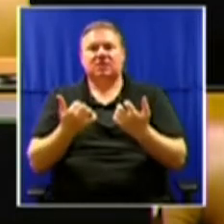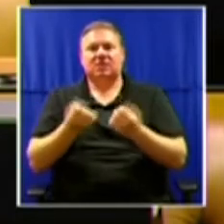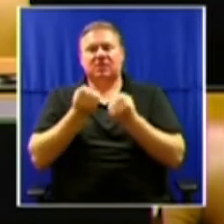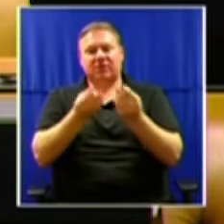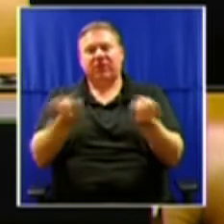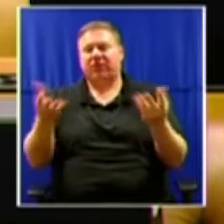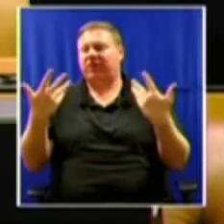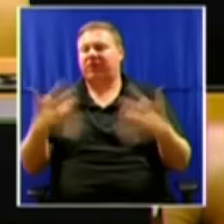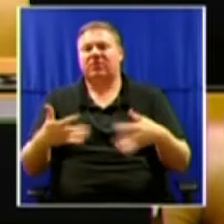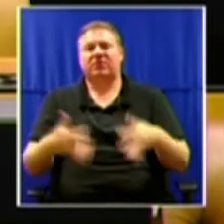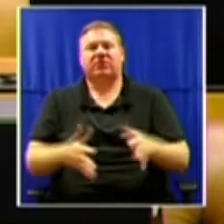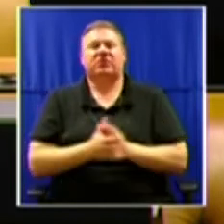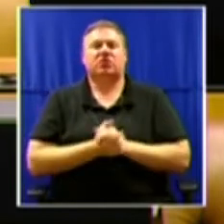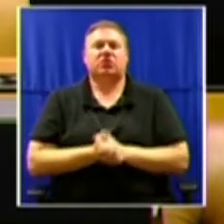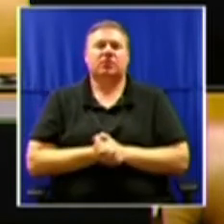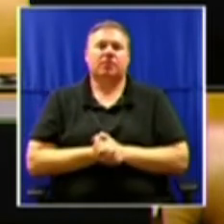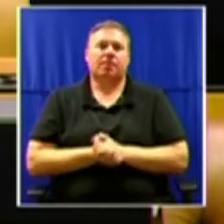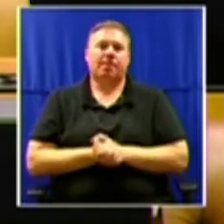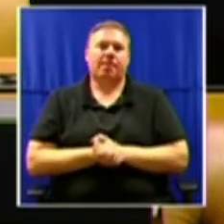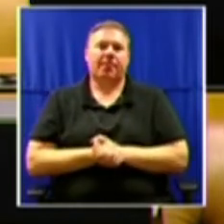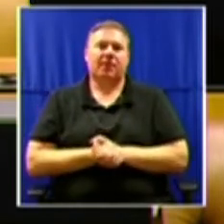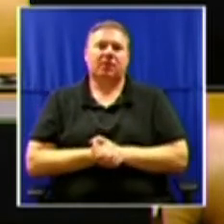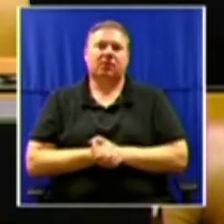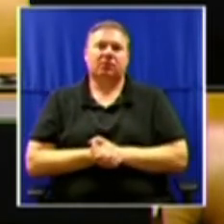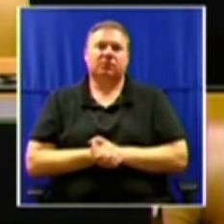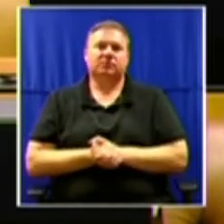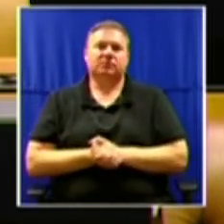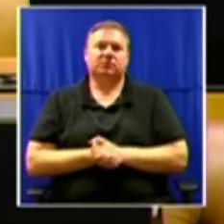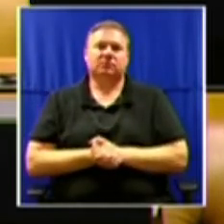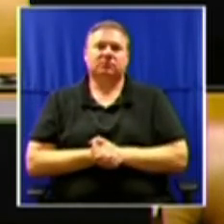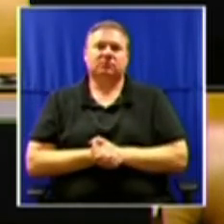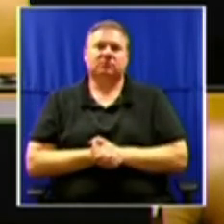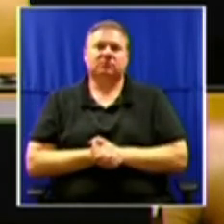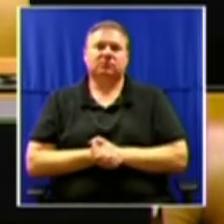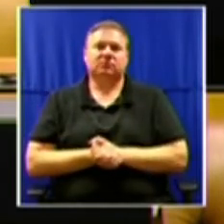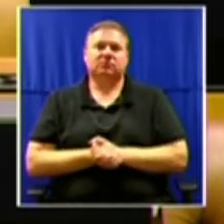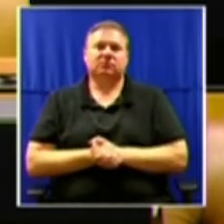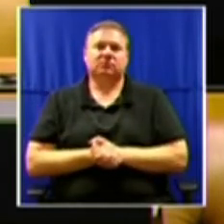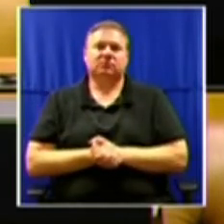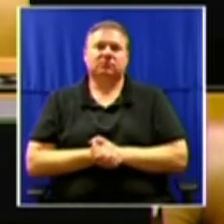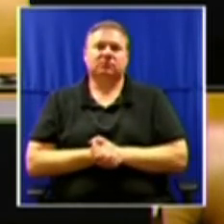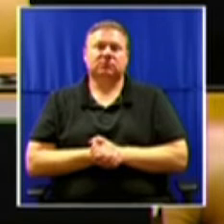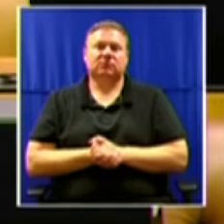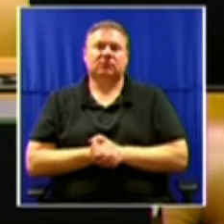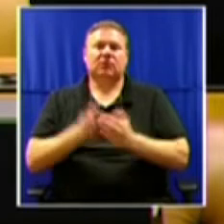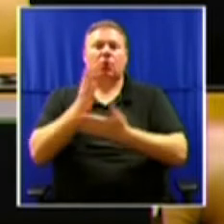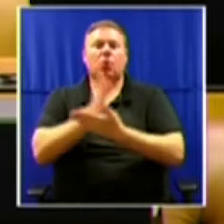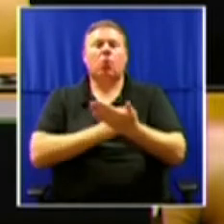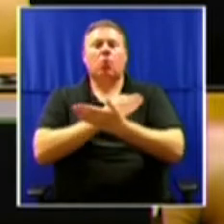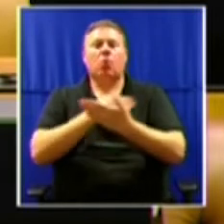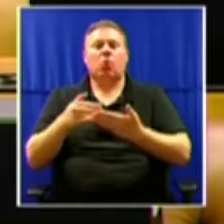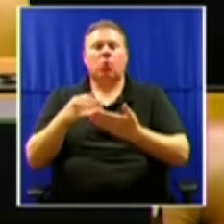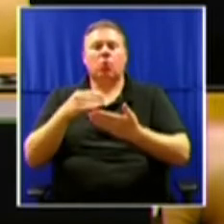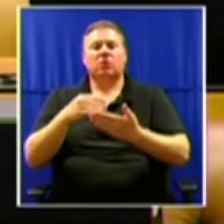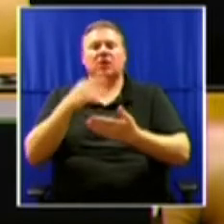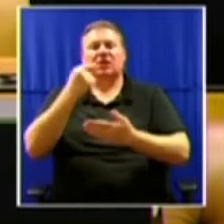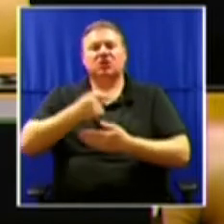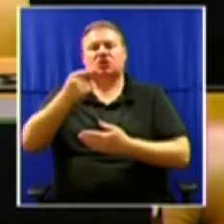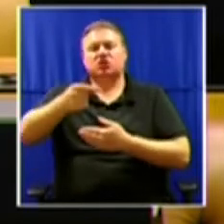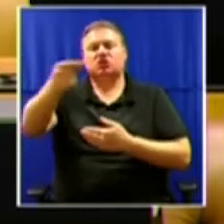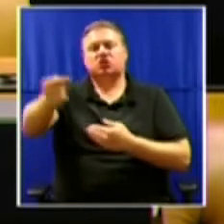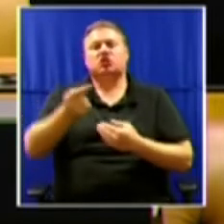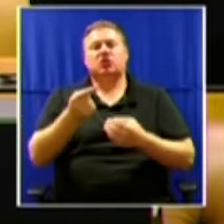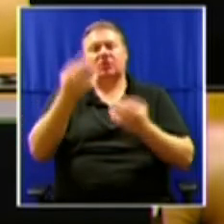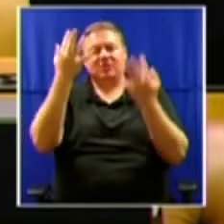statistics, as you know now, that we release them on quarterly basis. Though